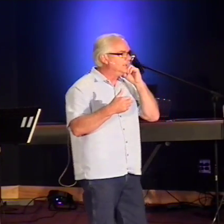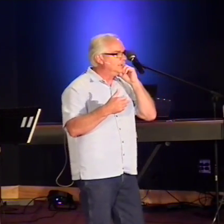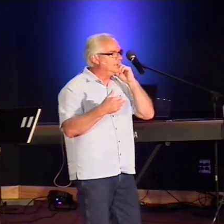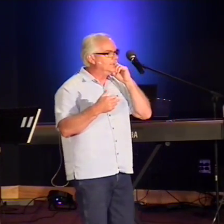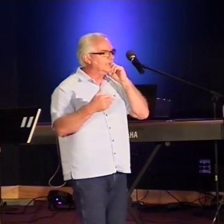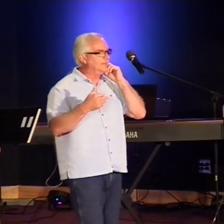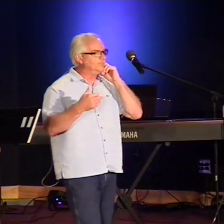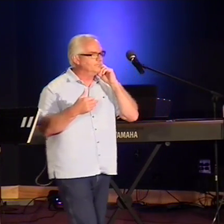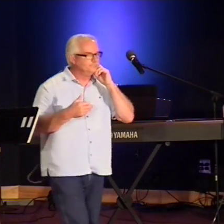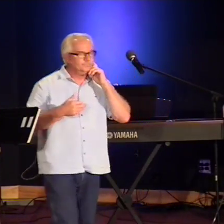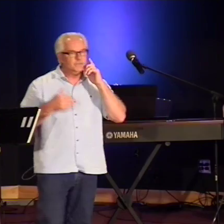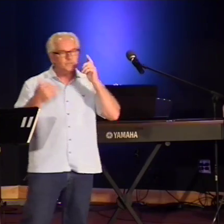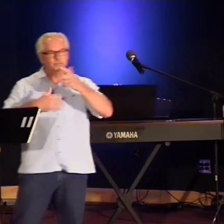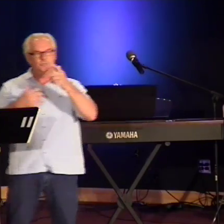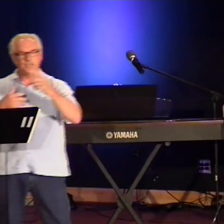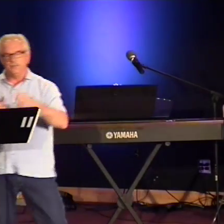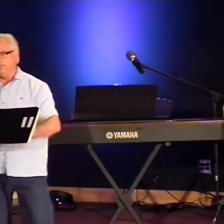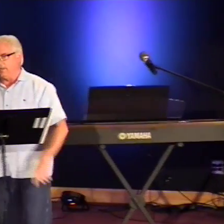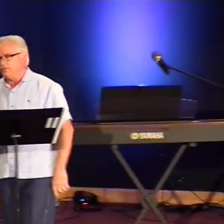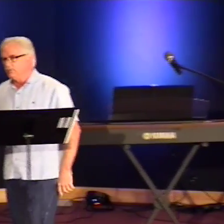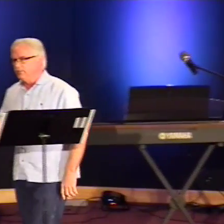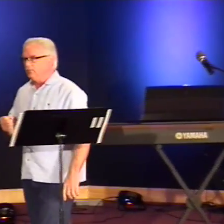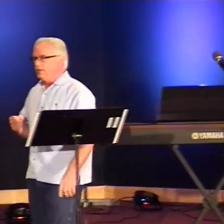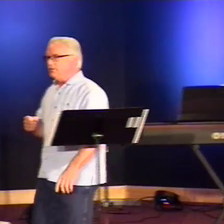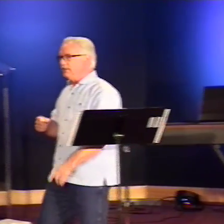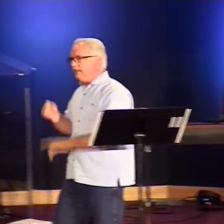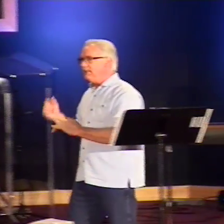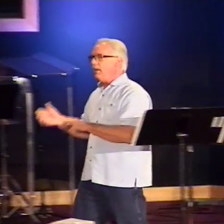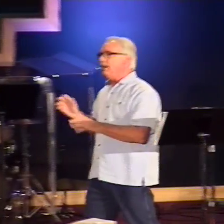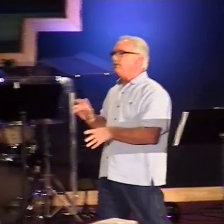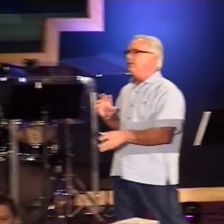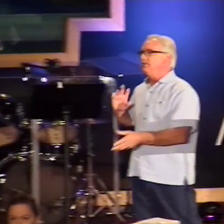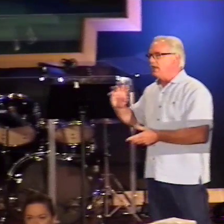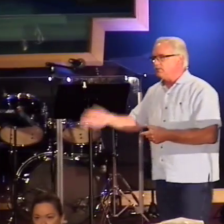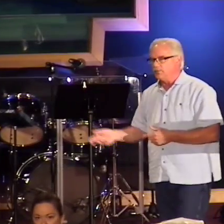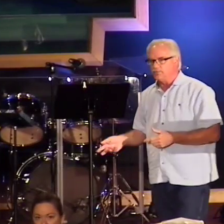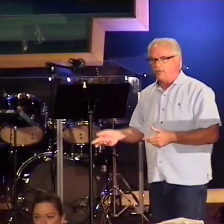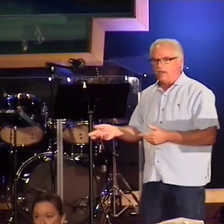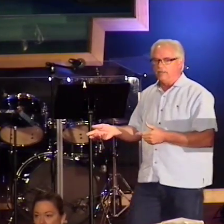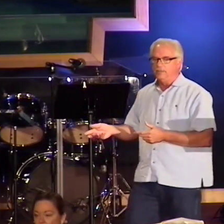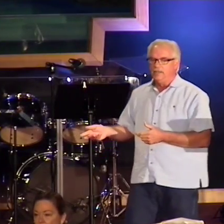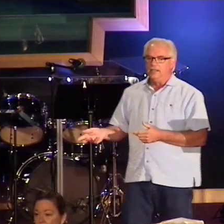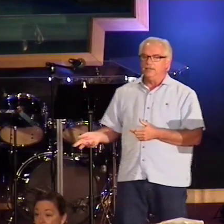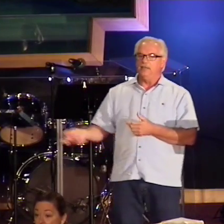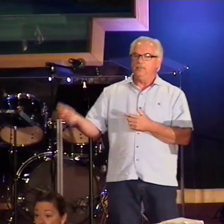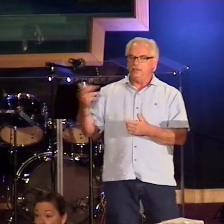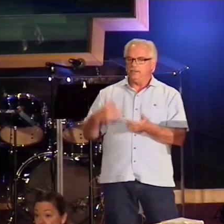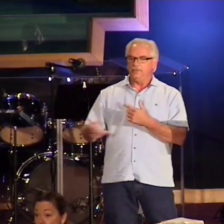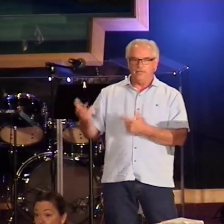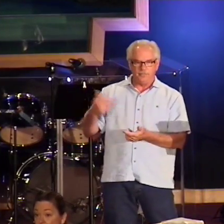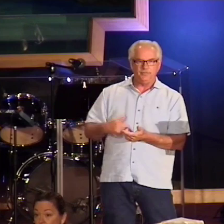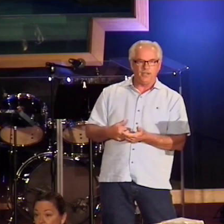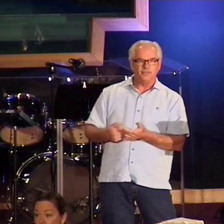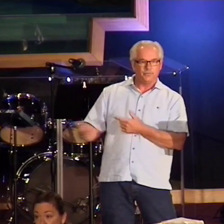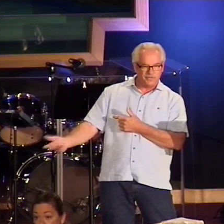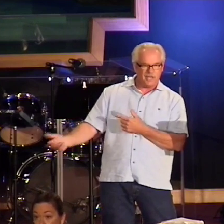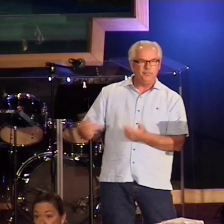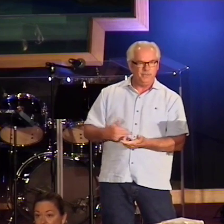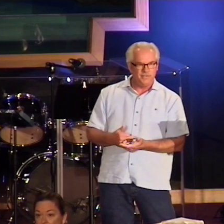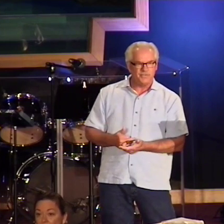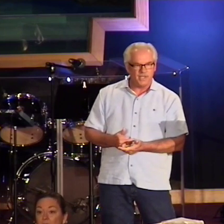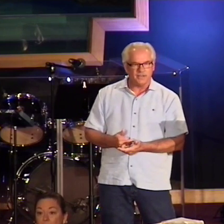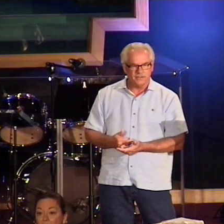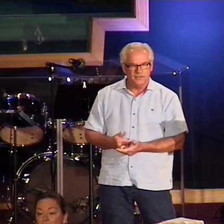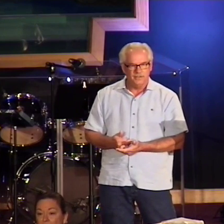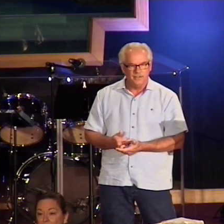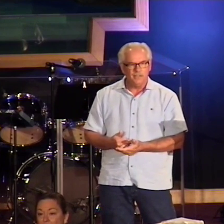cold, and there's a chest infection, whatever it was, and the antibiotics that the doctor prescribed gave me clinical hepatitis on top of